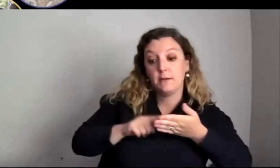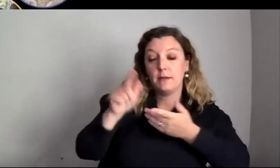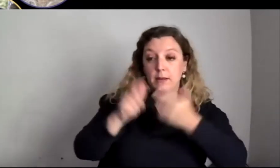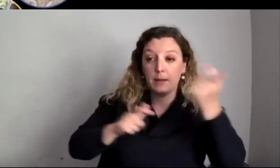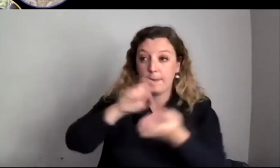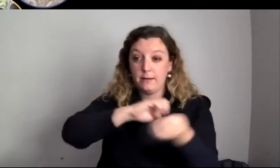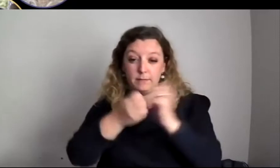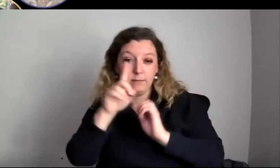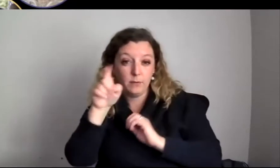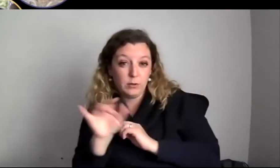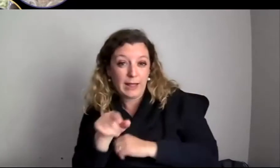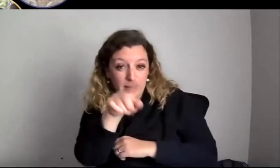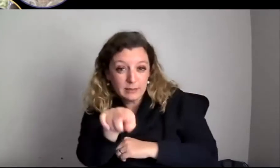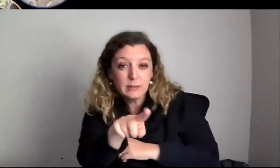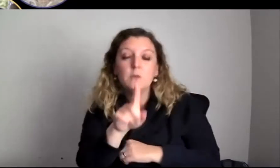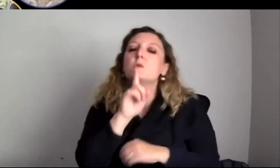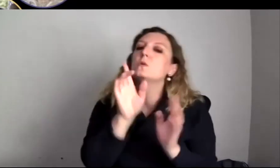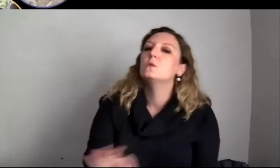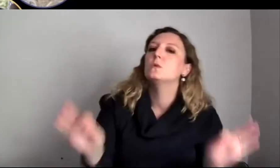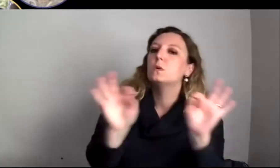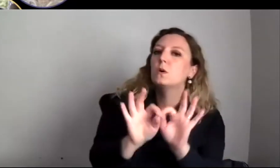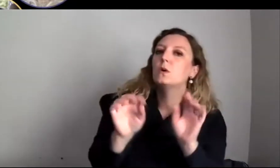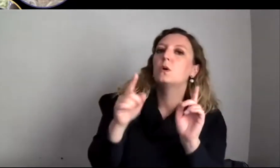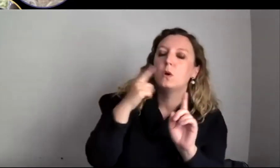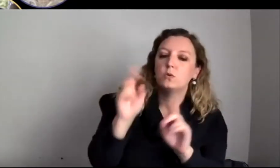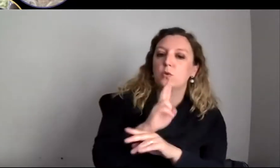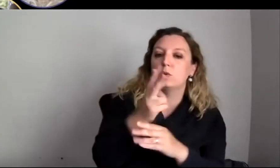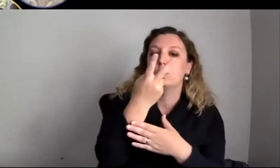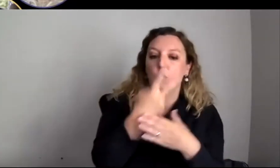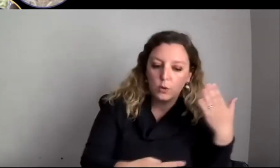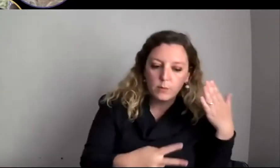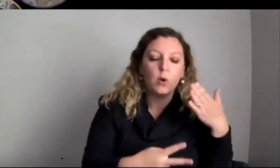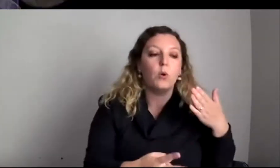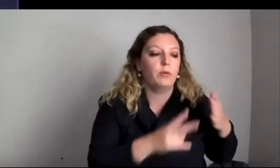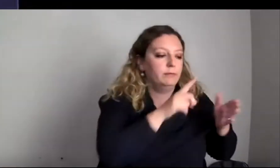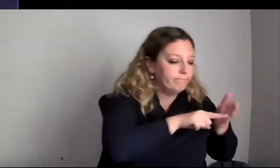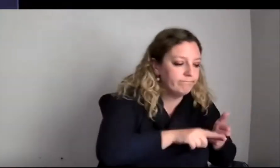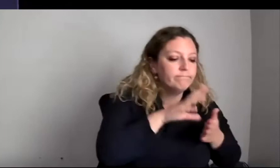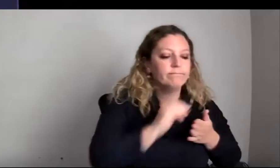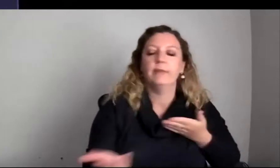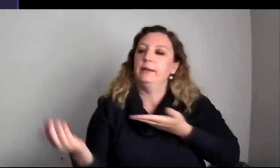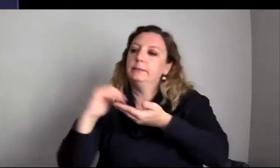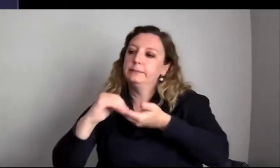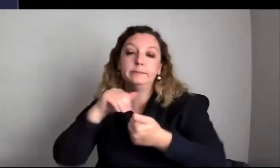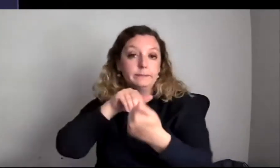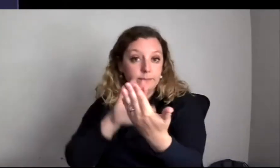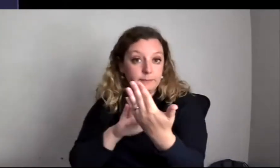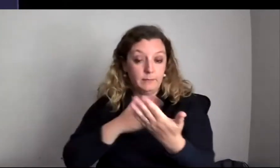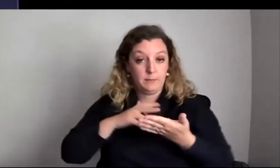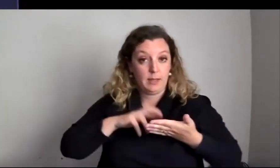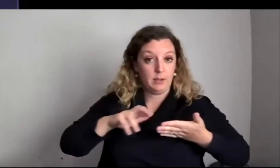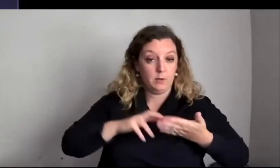evolutionary questions such as these, I think it's really important to take both an integrative and a collaborative approach. And as such, my